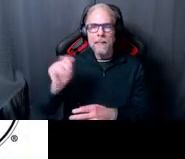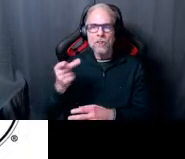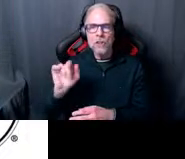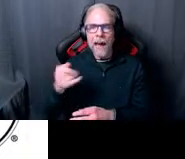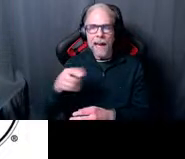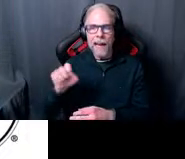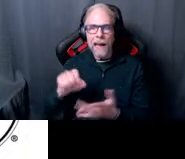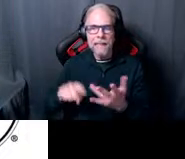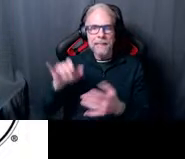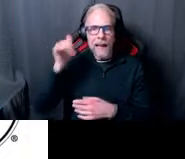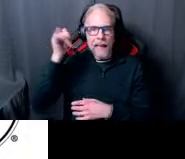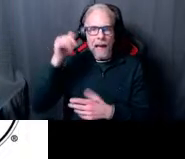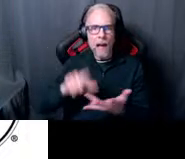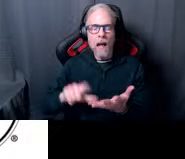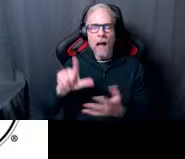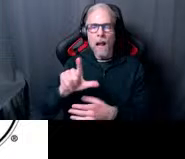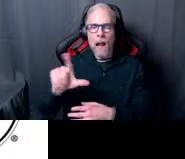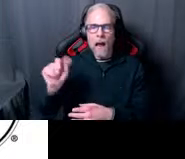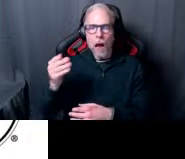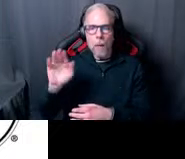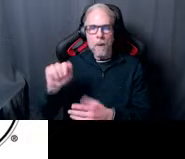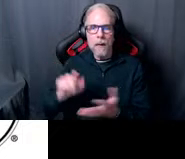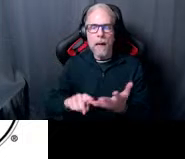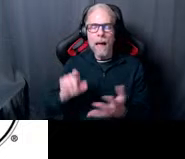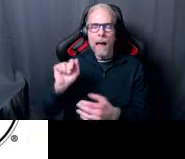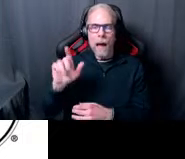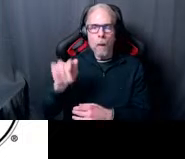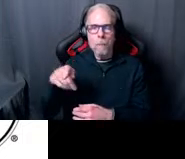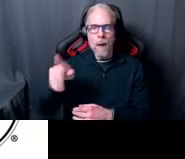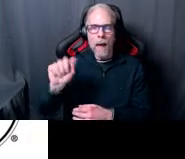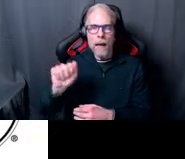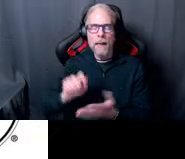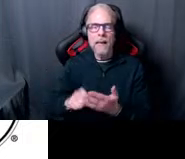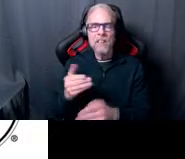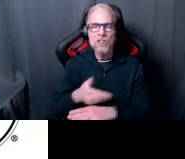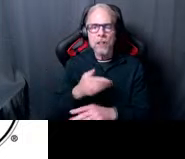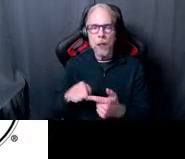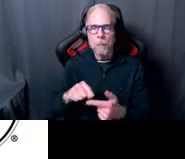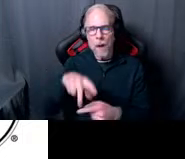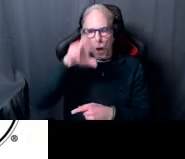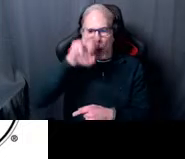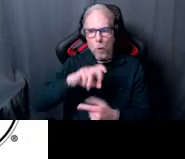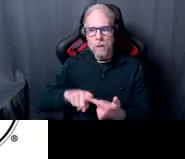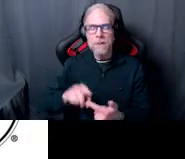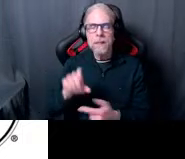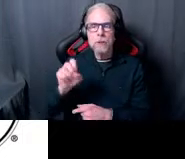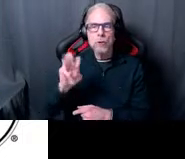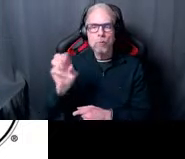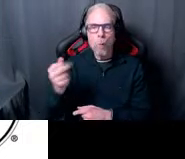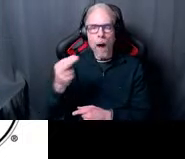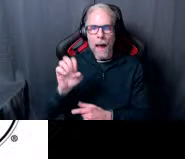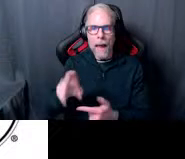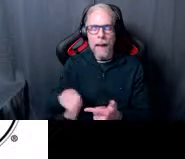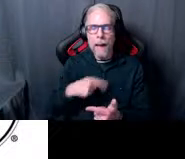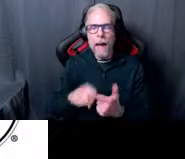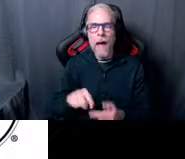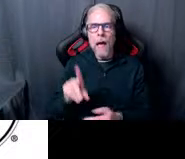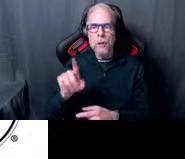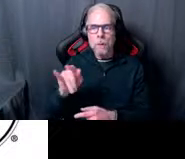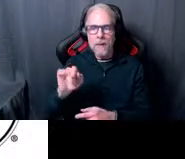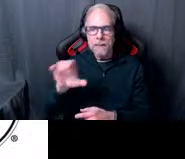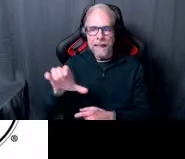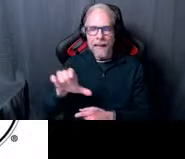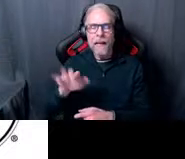cattle, llamas, alpacas, sheep, goats, swine, domesticated fowl,